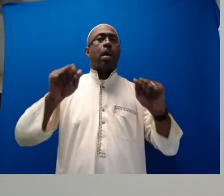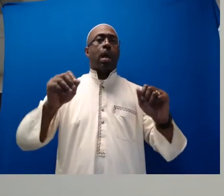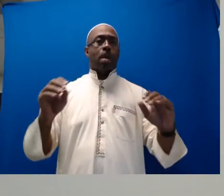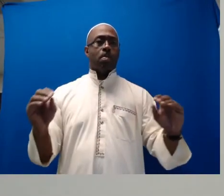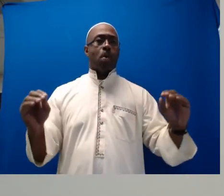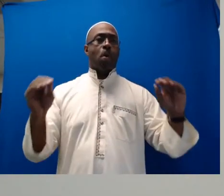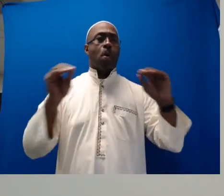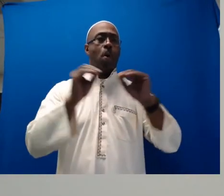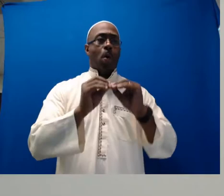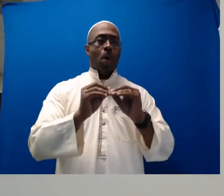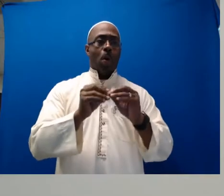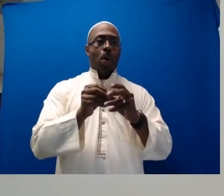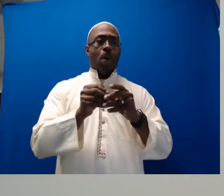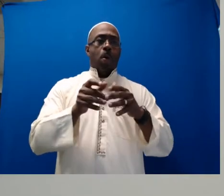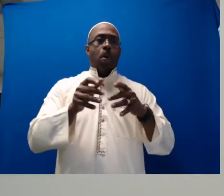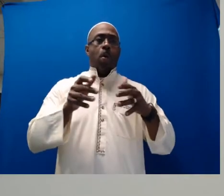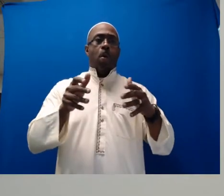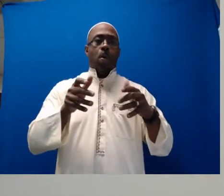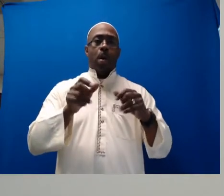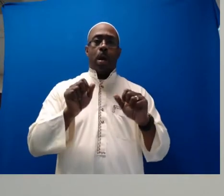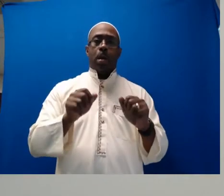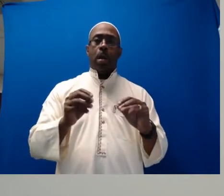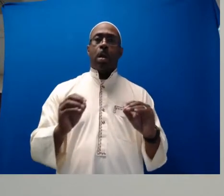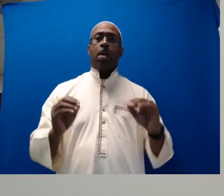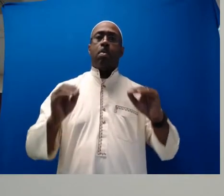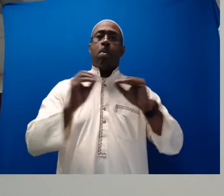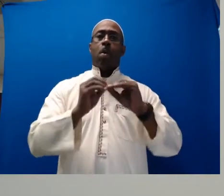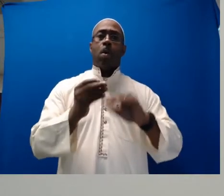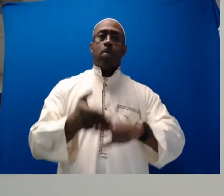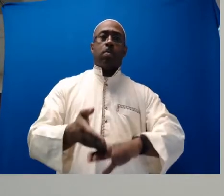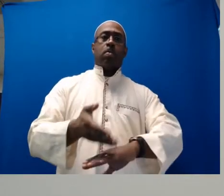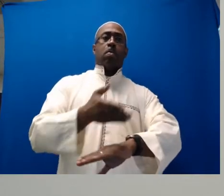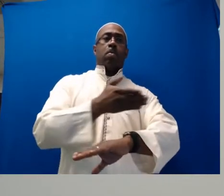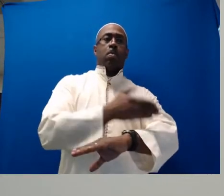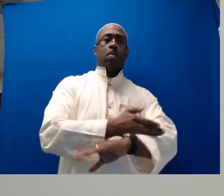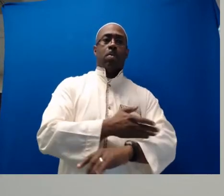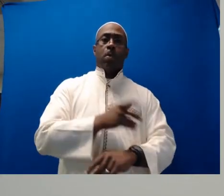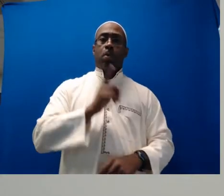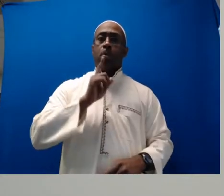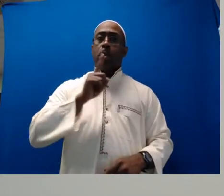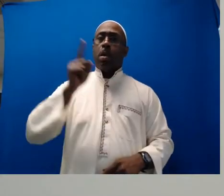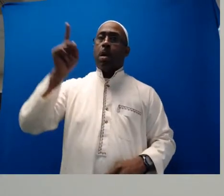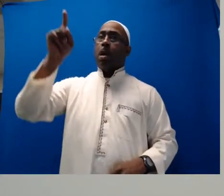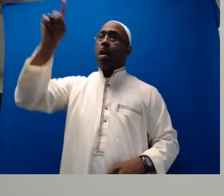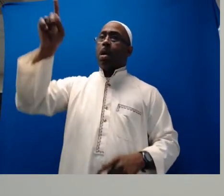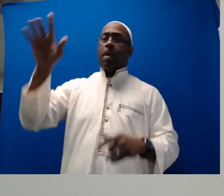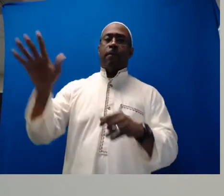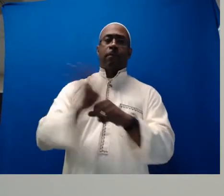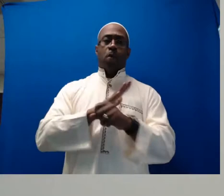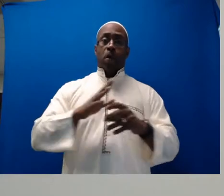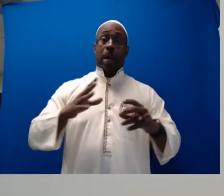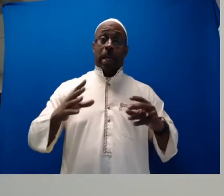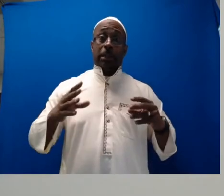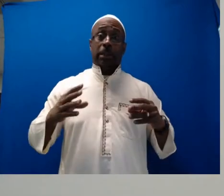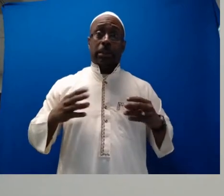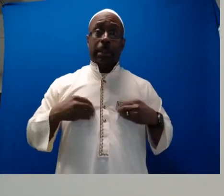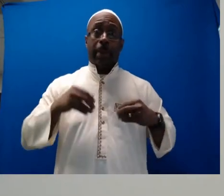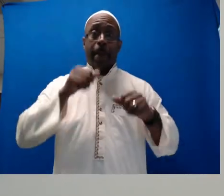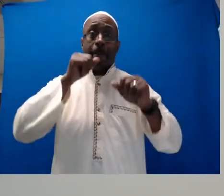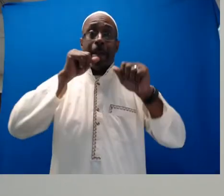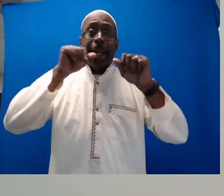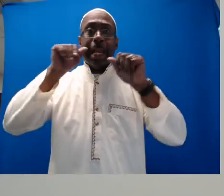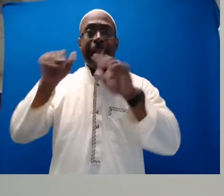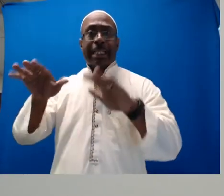and increase the chances of Allah Rabbul Alameen completely accepting it and blessing that